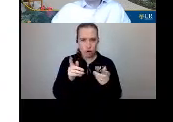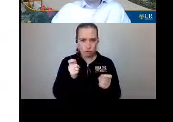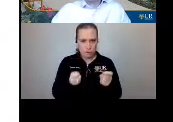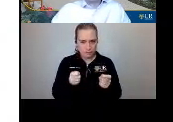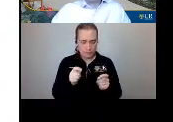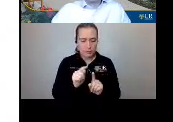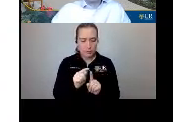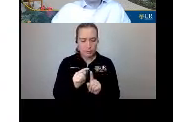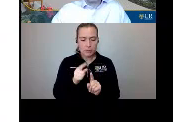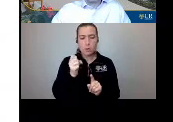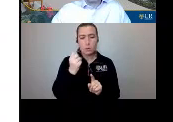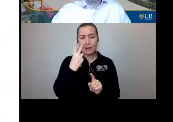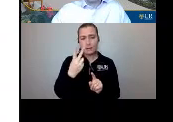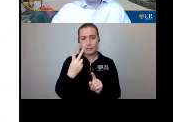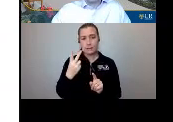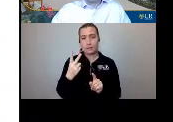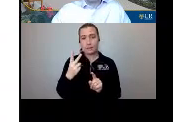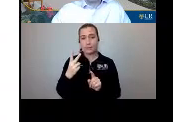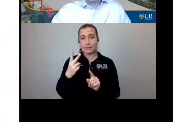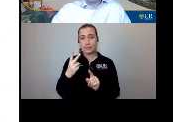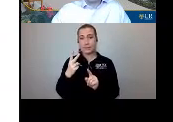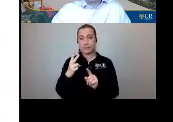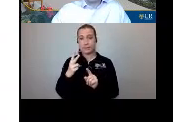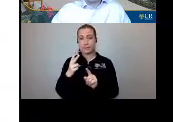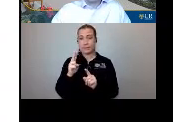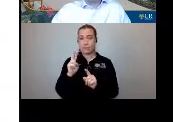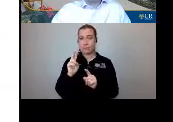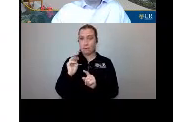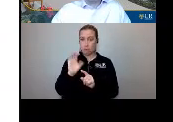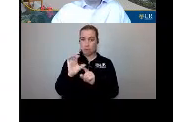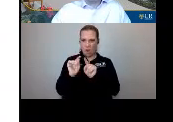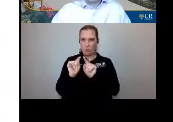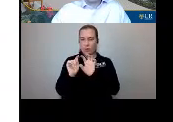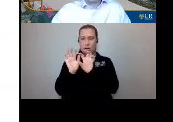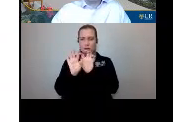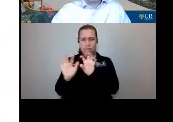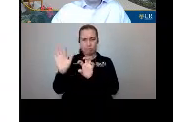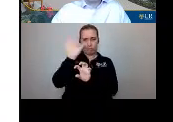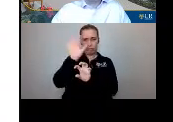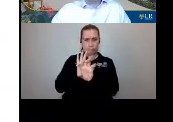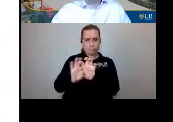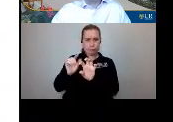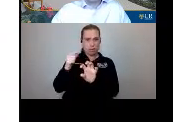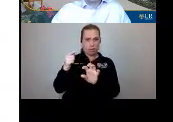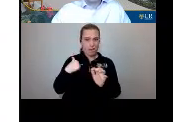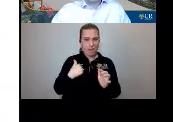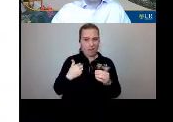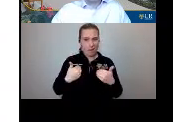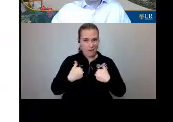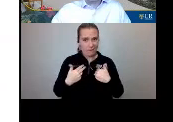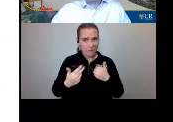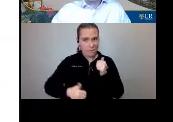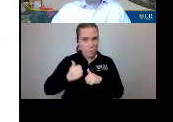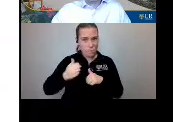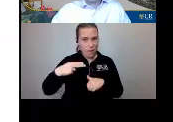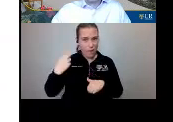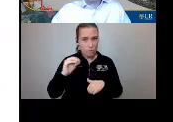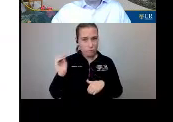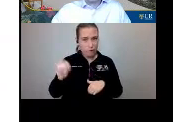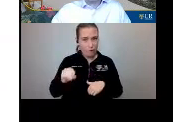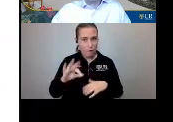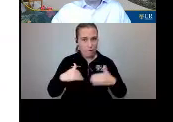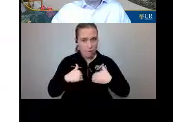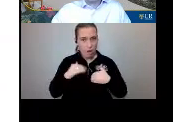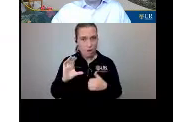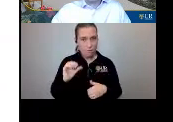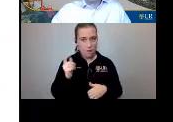are around Greater Rochester area in upstate New York tend to have the highest rates of lung cancer, probably